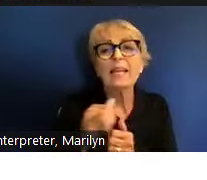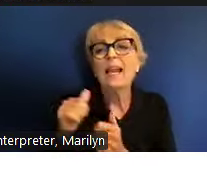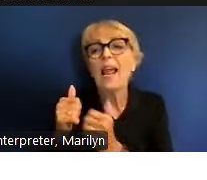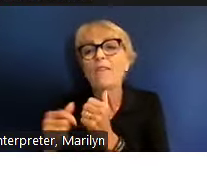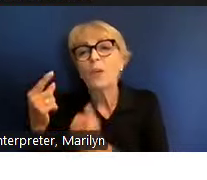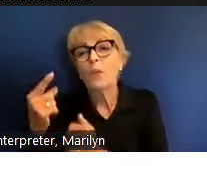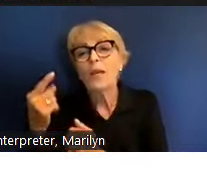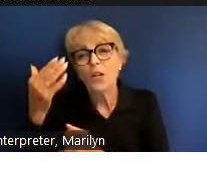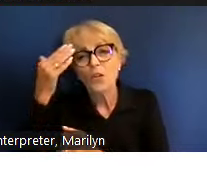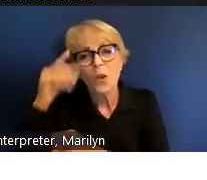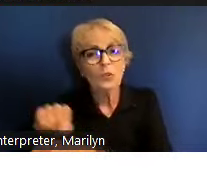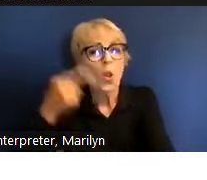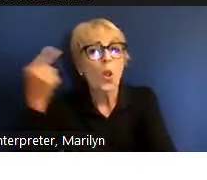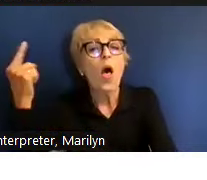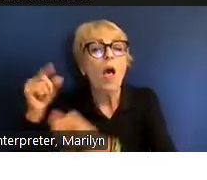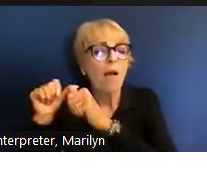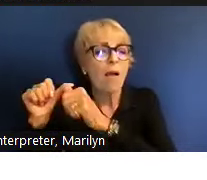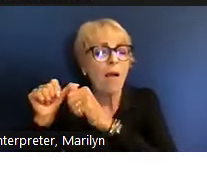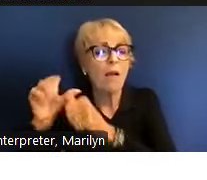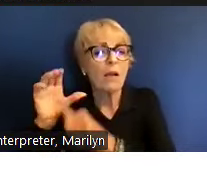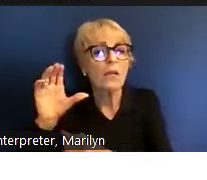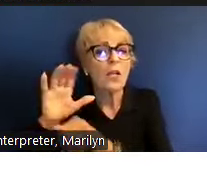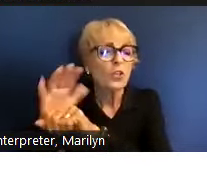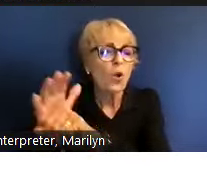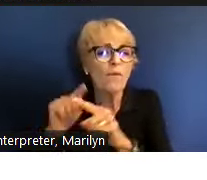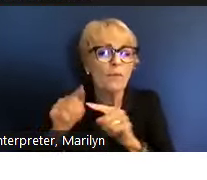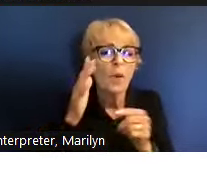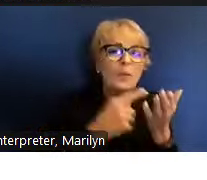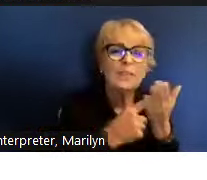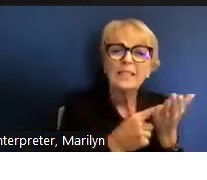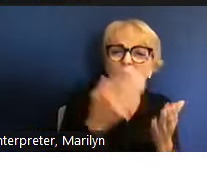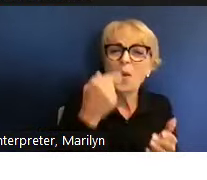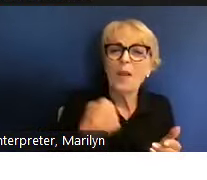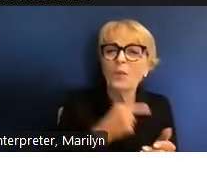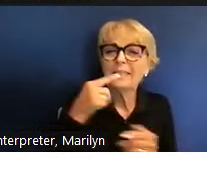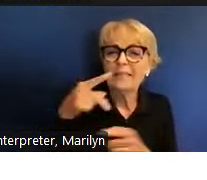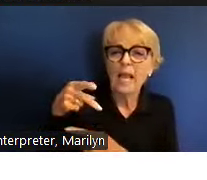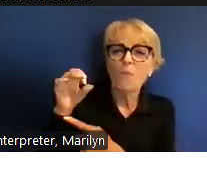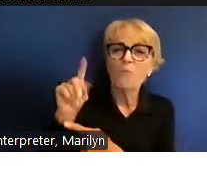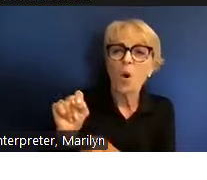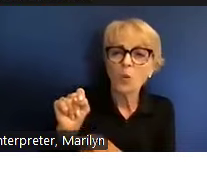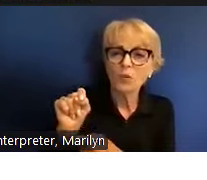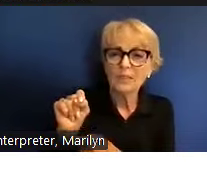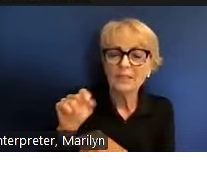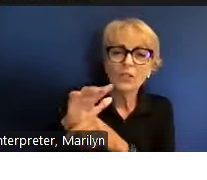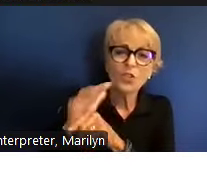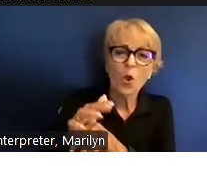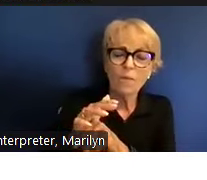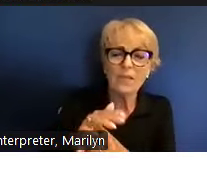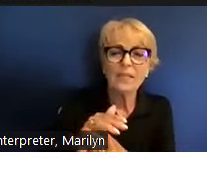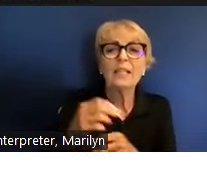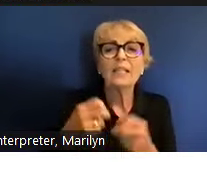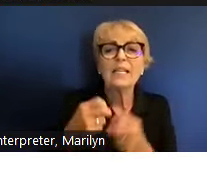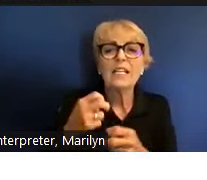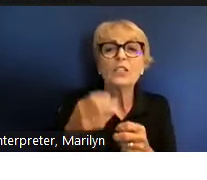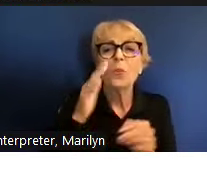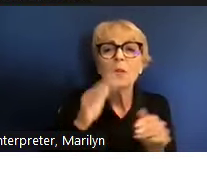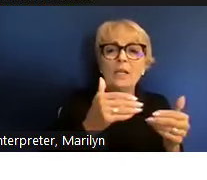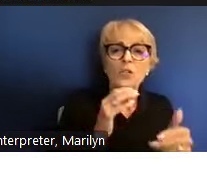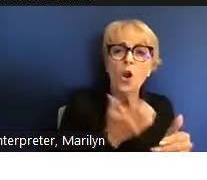but we'll talk a little bit more about why do we say post-COVID conditions. We'll introduce our own clinic